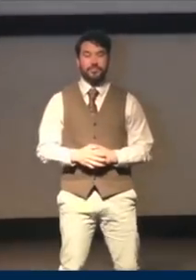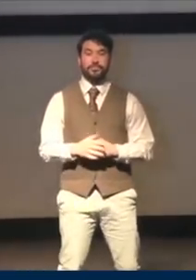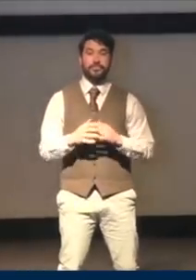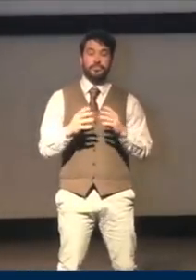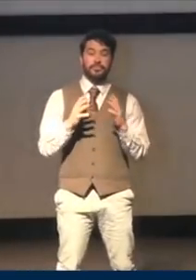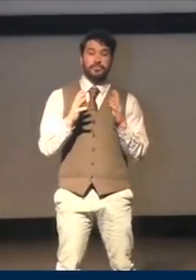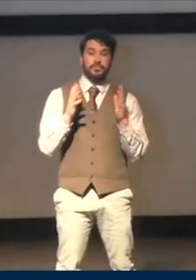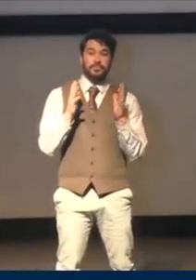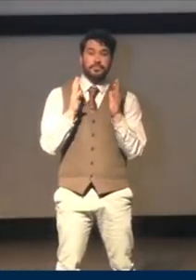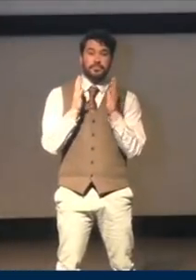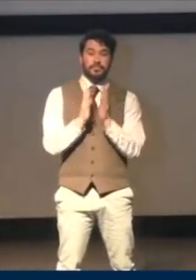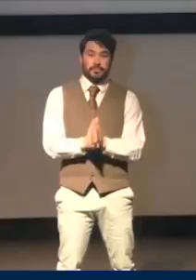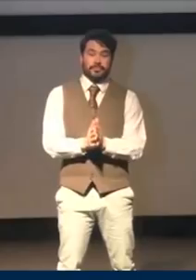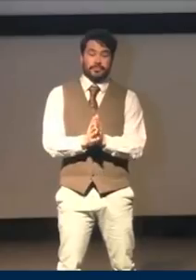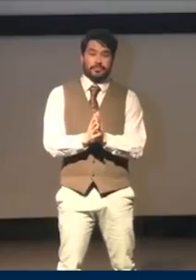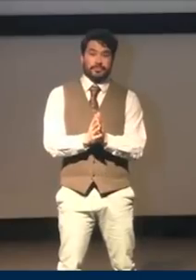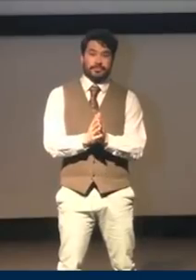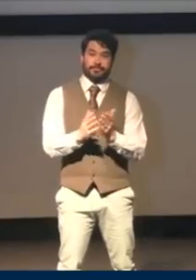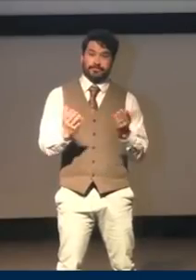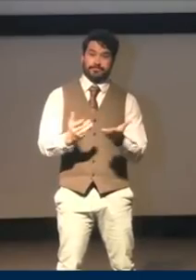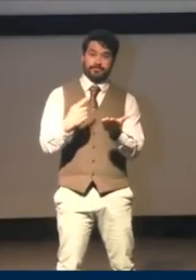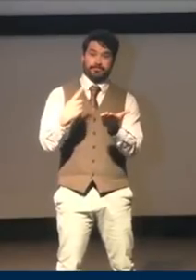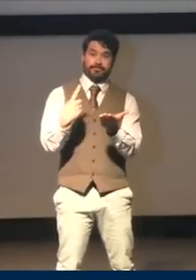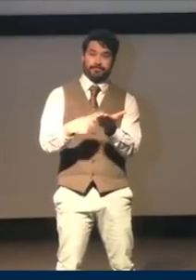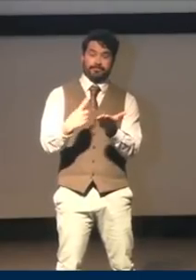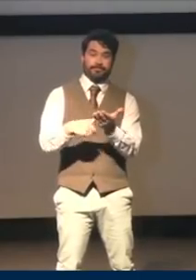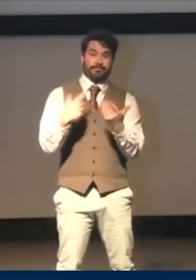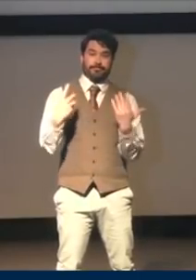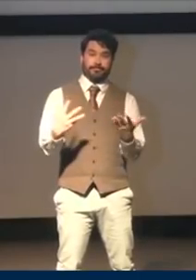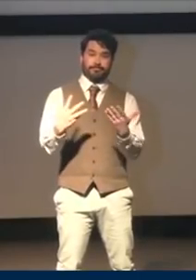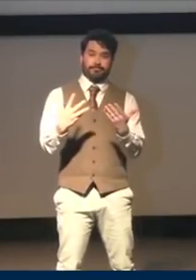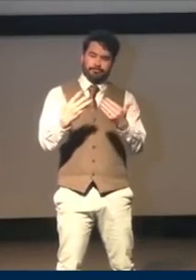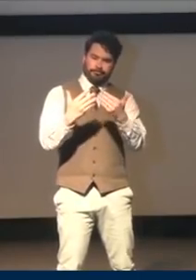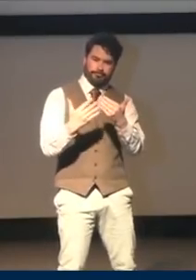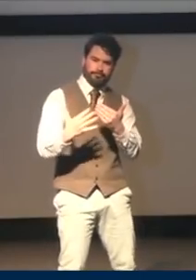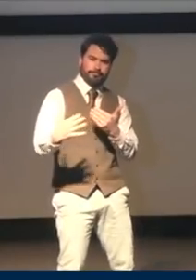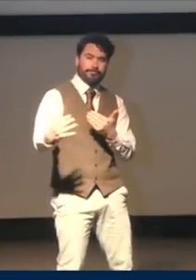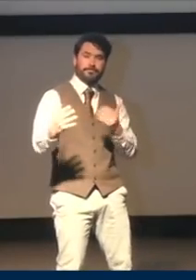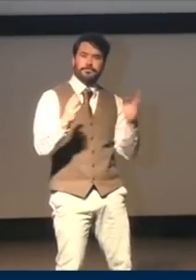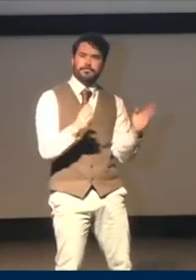So I'm here to talk about future planning. And